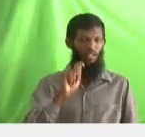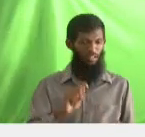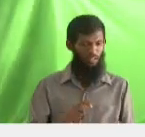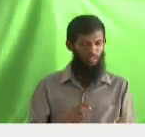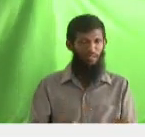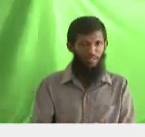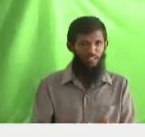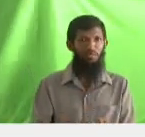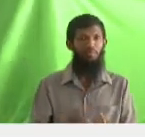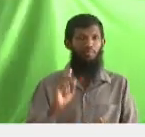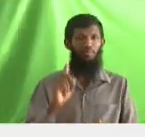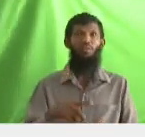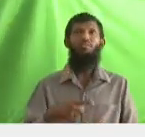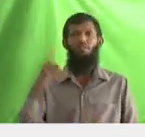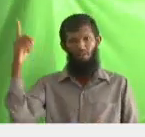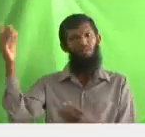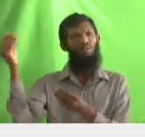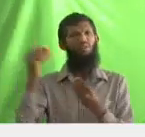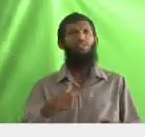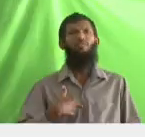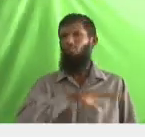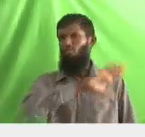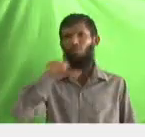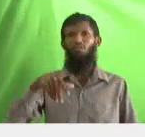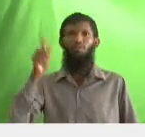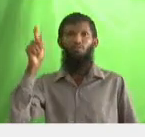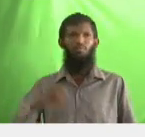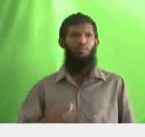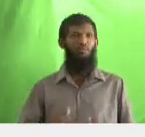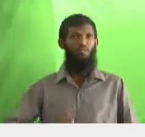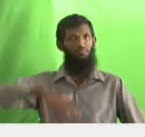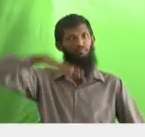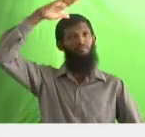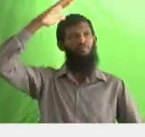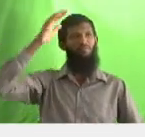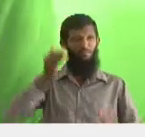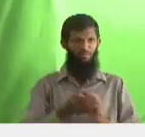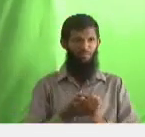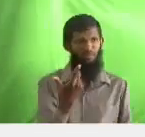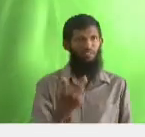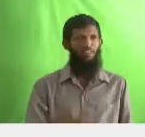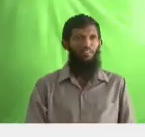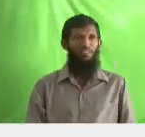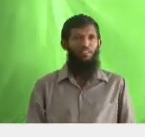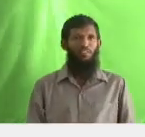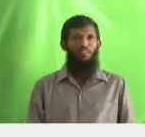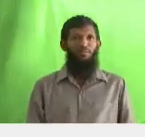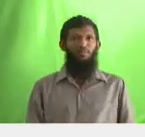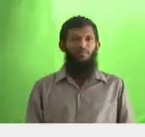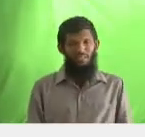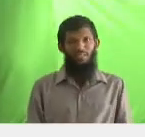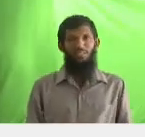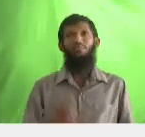Allah will provide for you and I, who are far bigger and more sophisticated than any of the ants. In